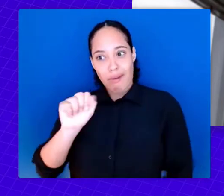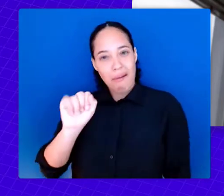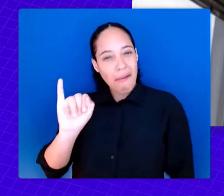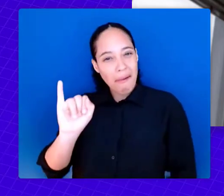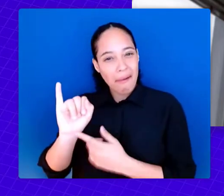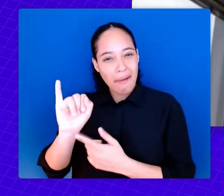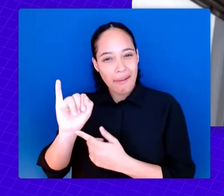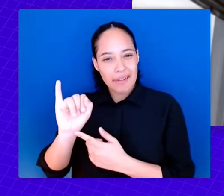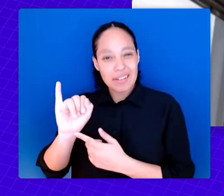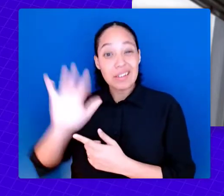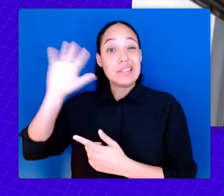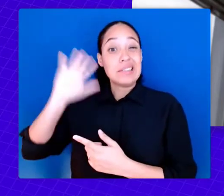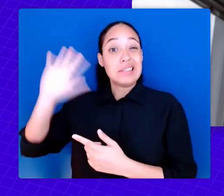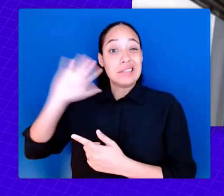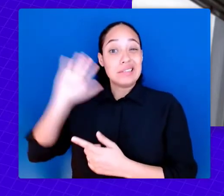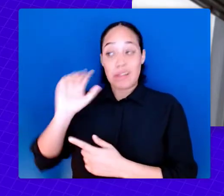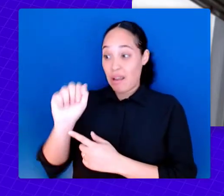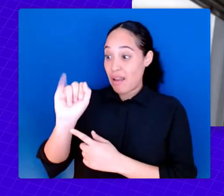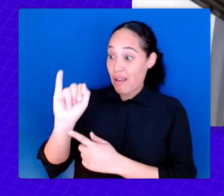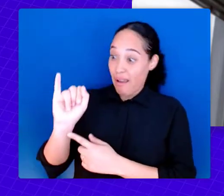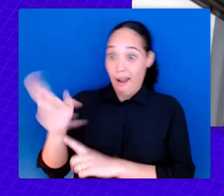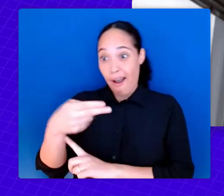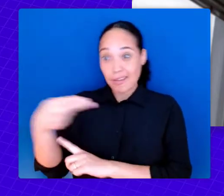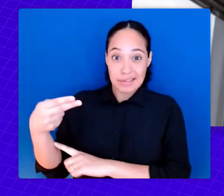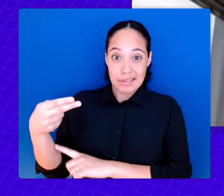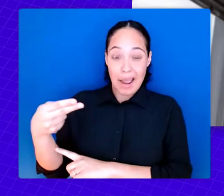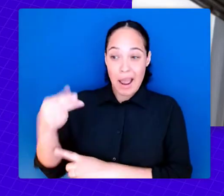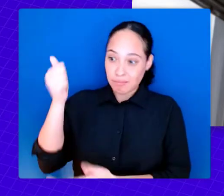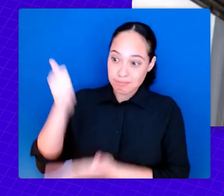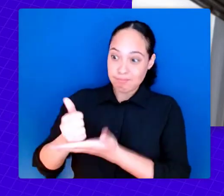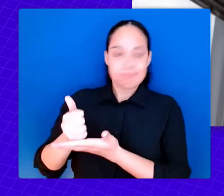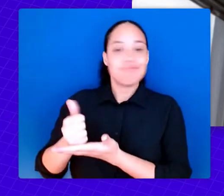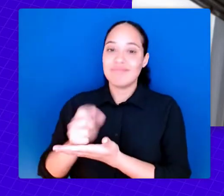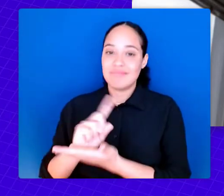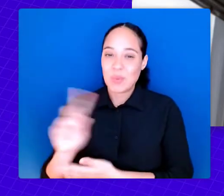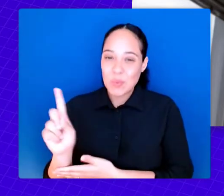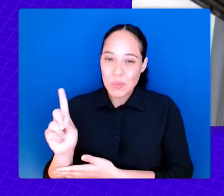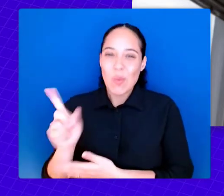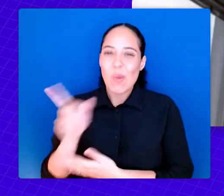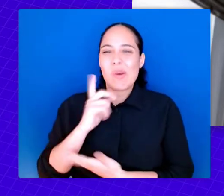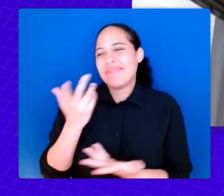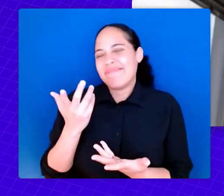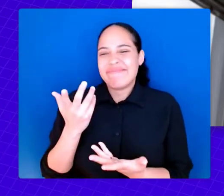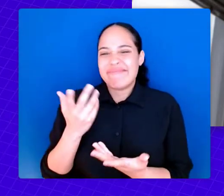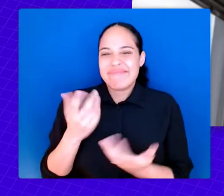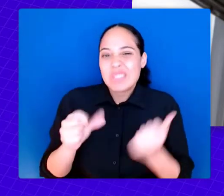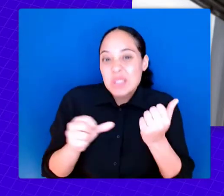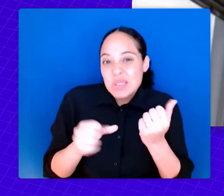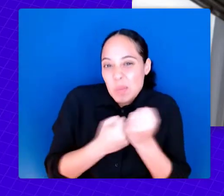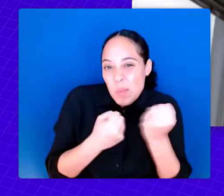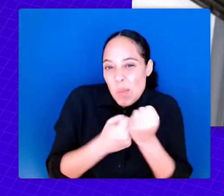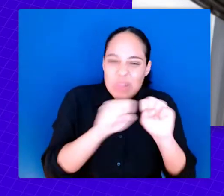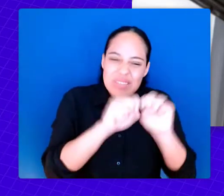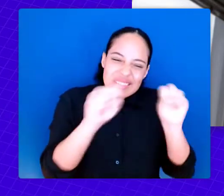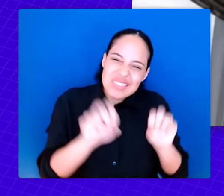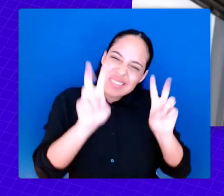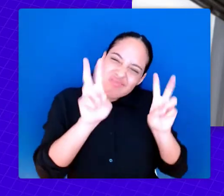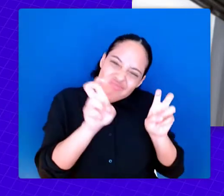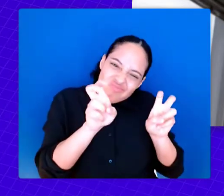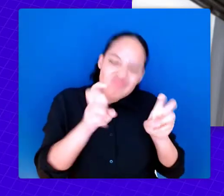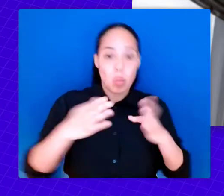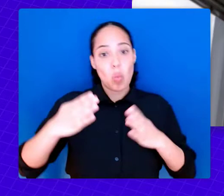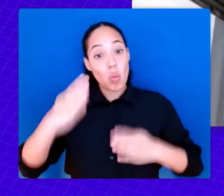convince players to convert their data platform modernization projects to AI, add a bit of advanced analytics. And